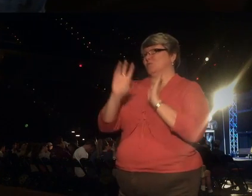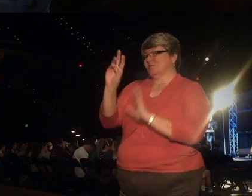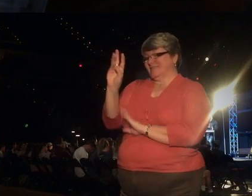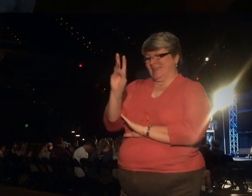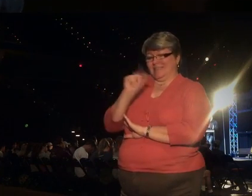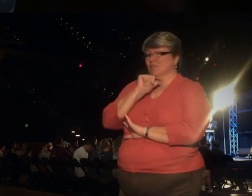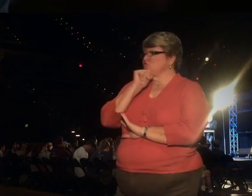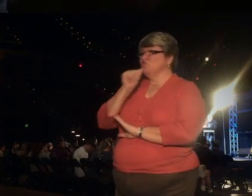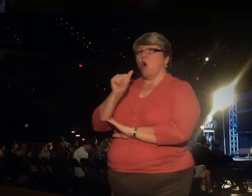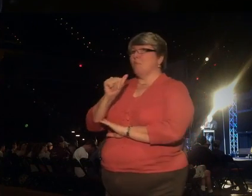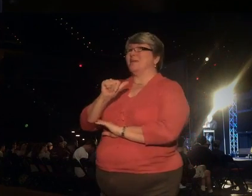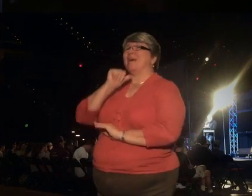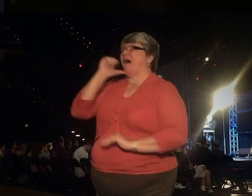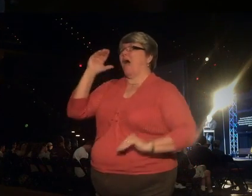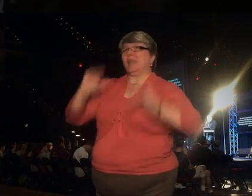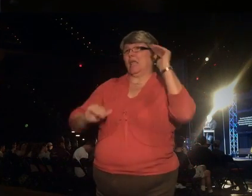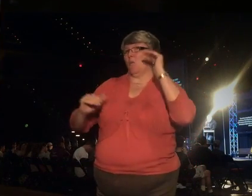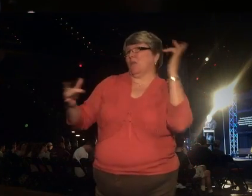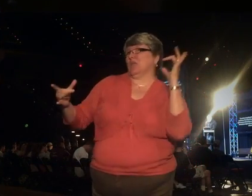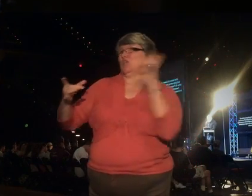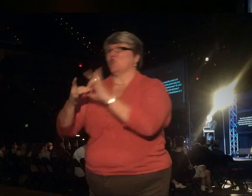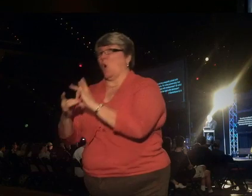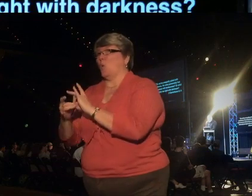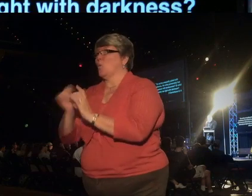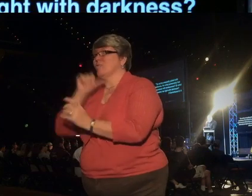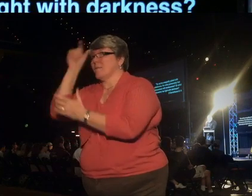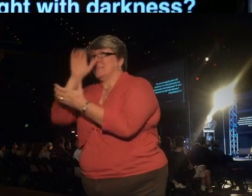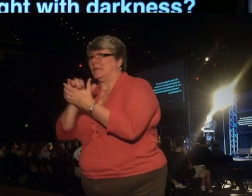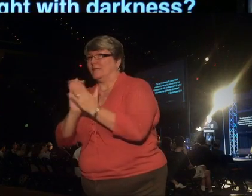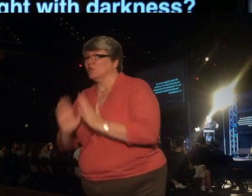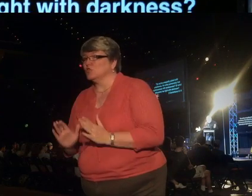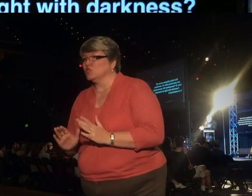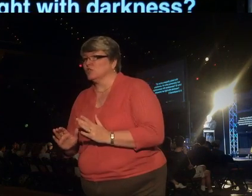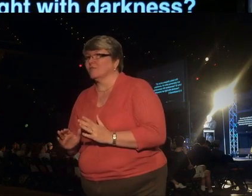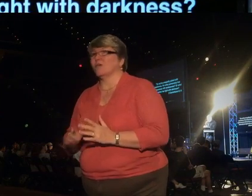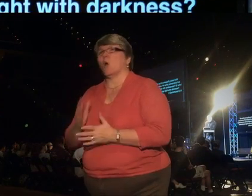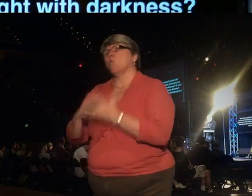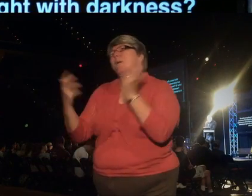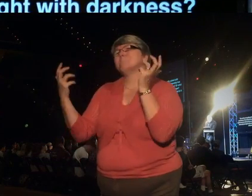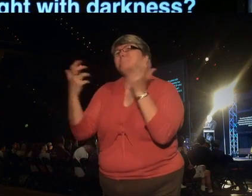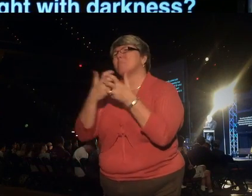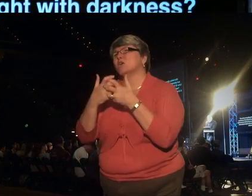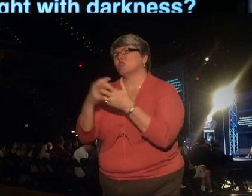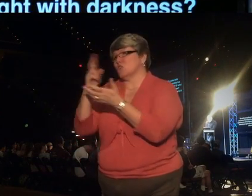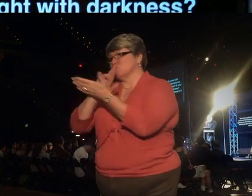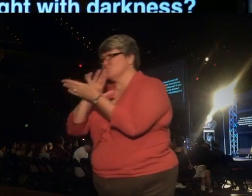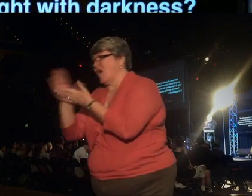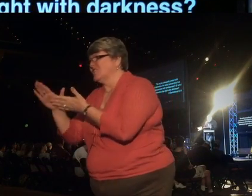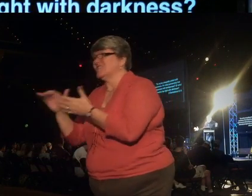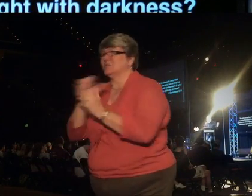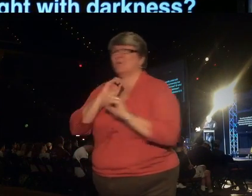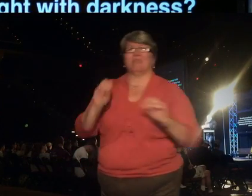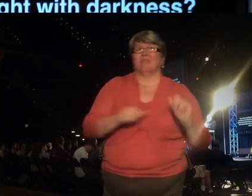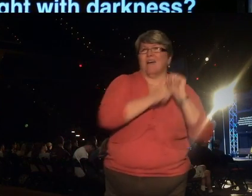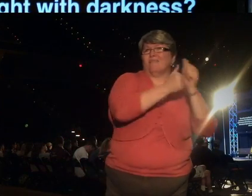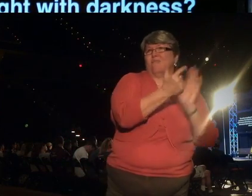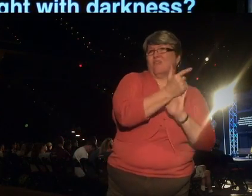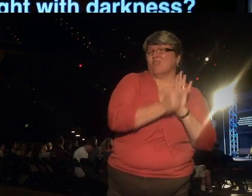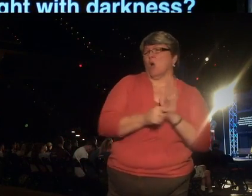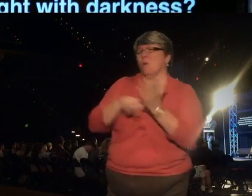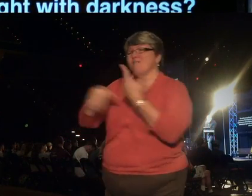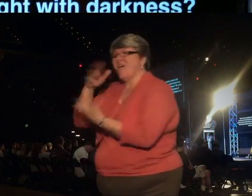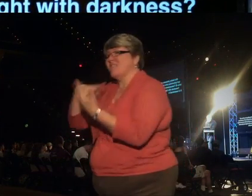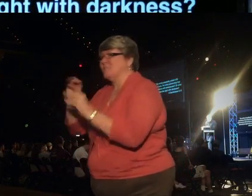says, don't be unequally yoked with unbelievers. For what partnership has righteousness with lawlessness? Or what fellowship has light